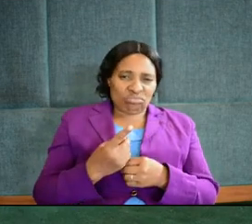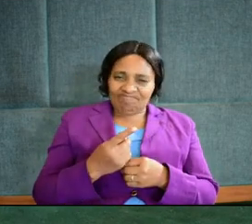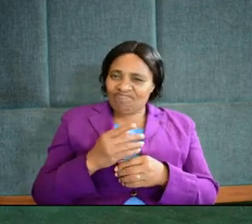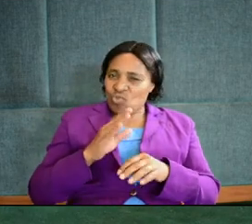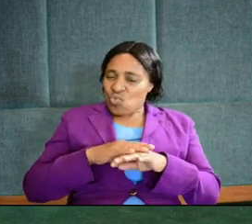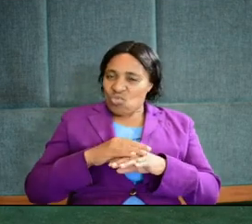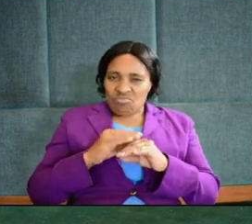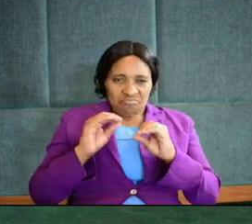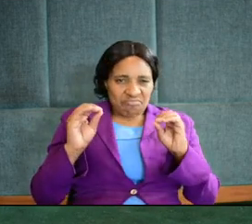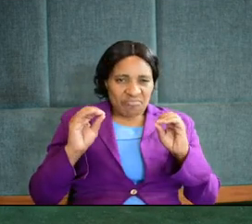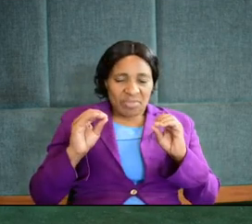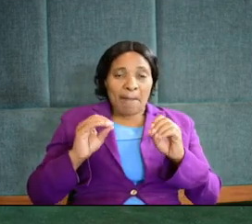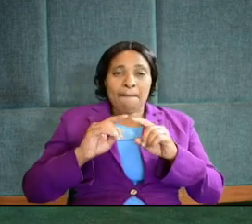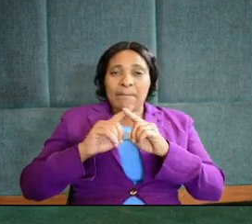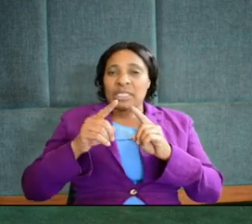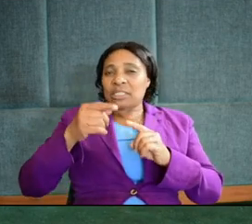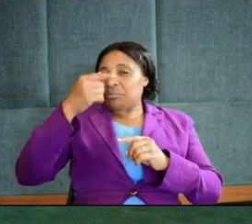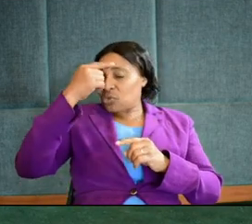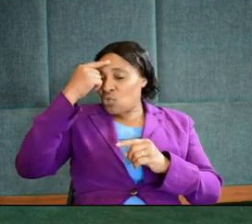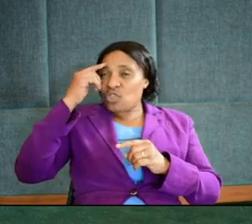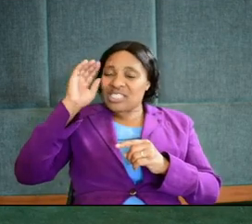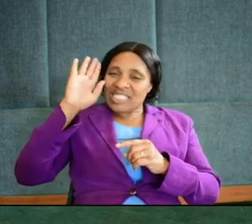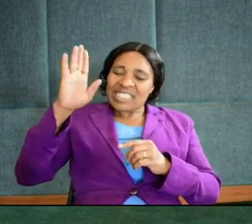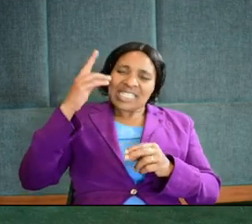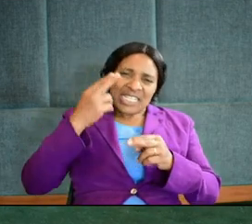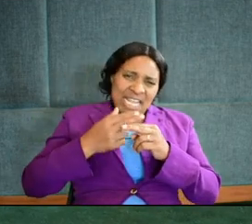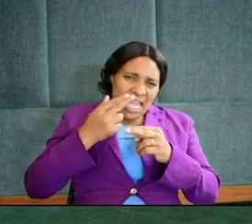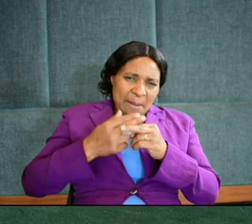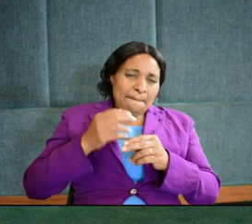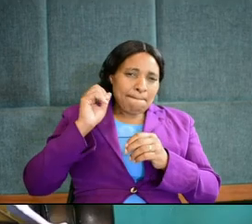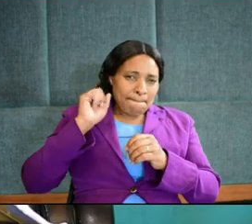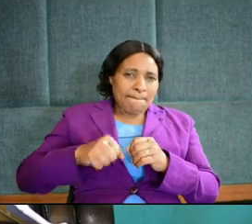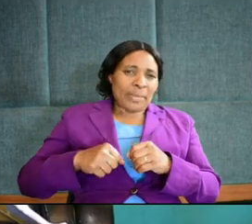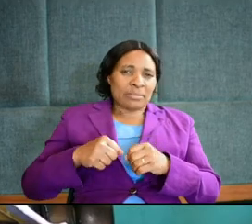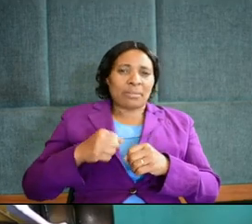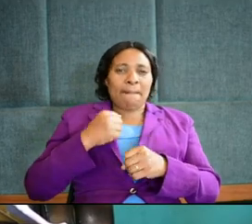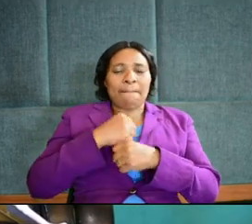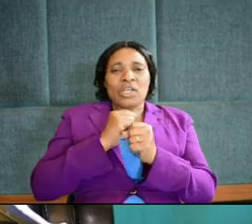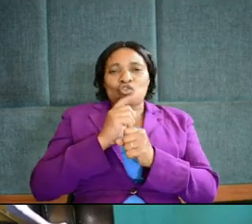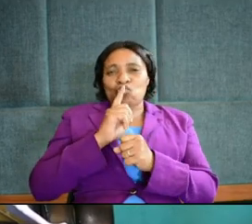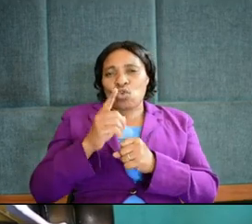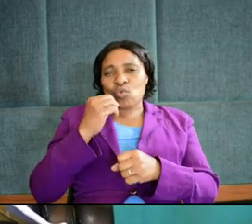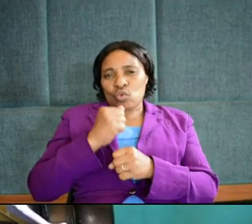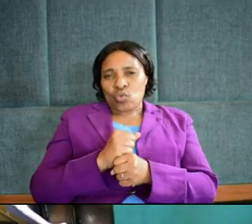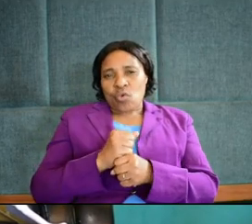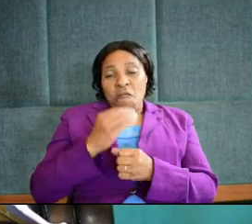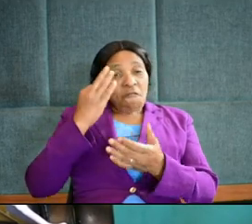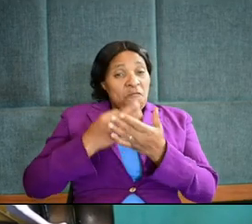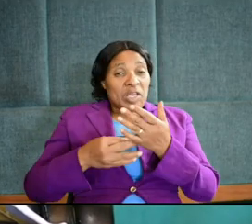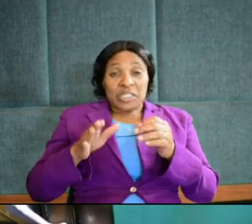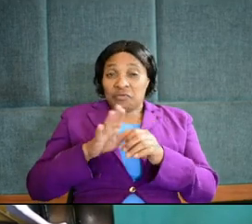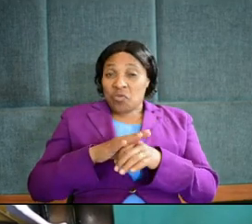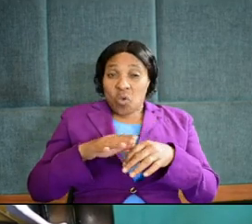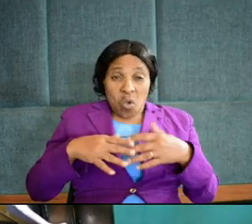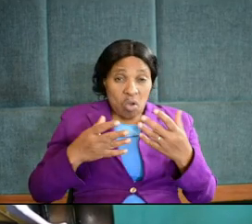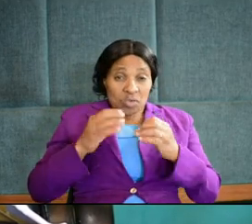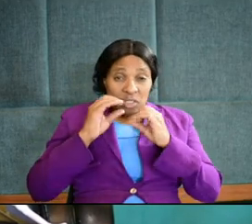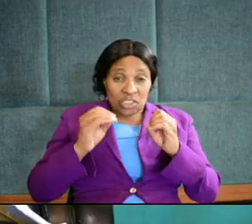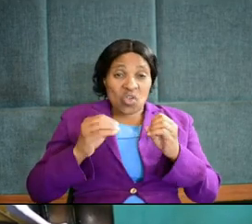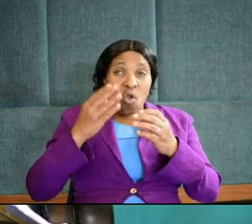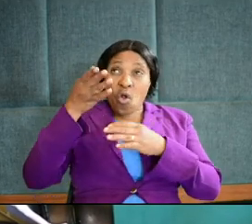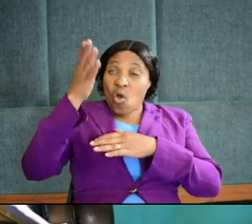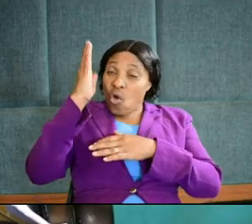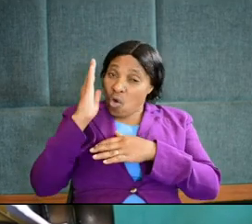good. Therefore, because it's for his name's sake, he'll make sure he'll do it. Whether we are faithful or not, God will be there.